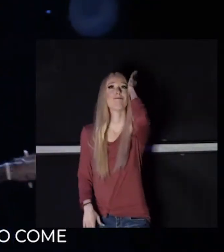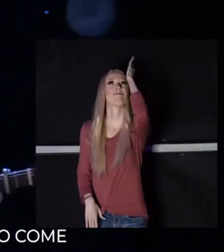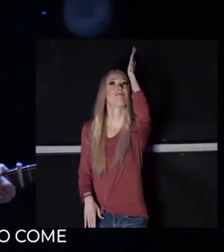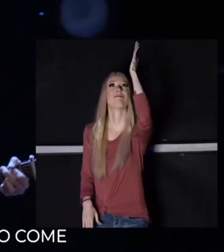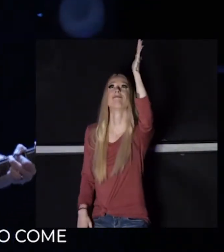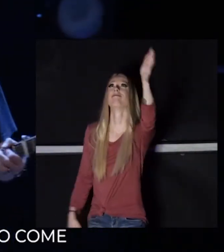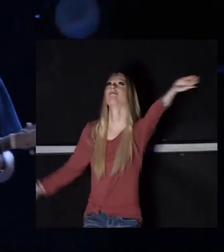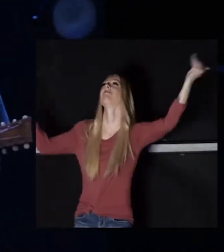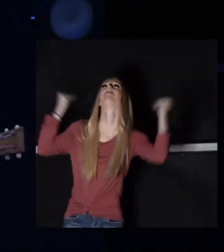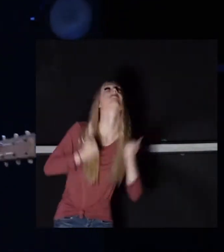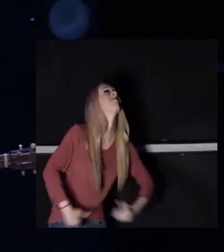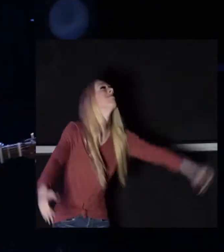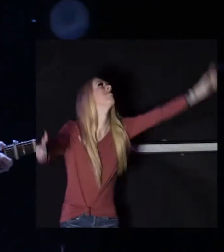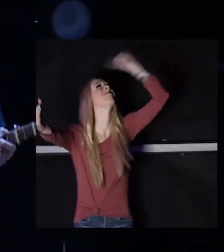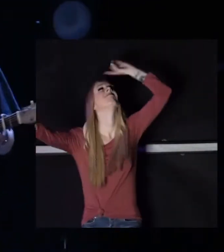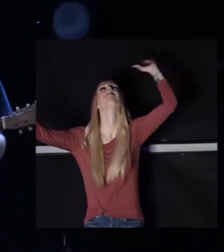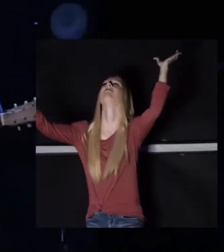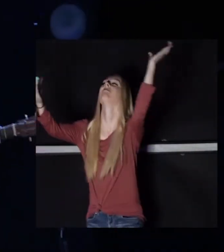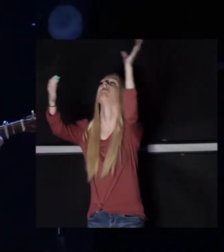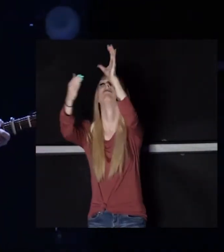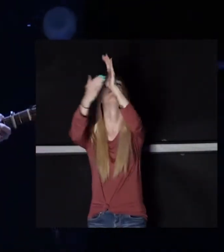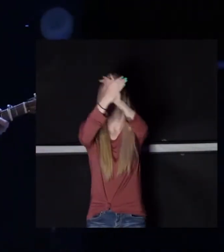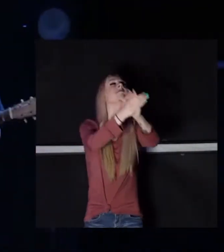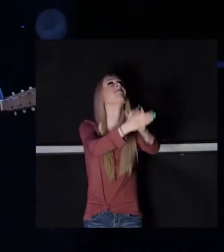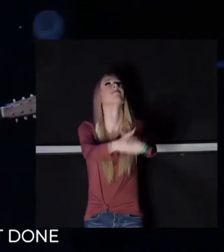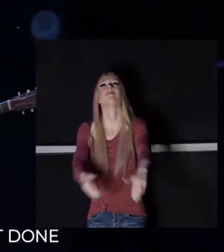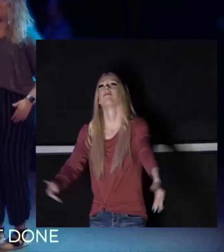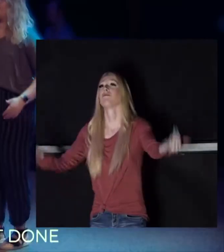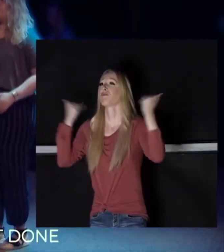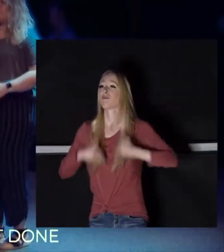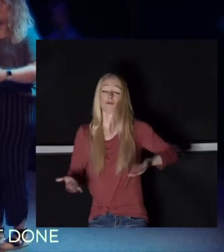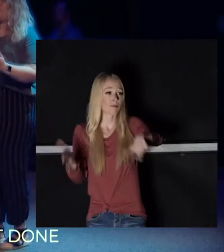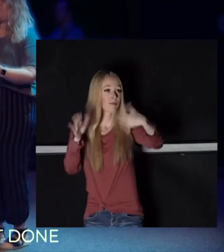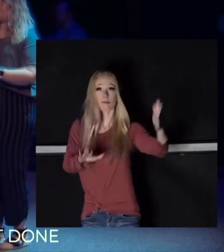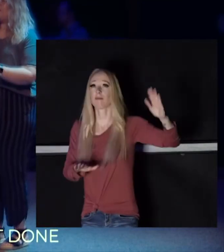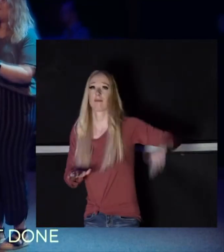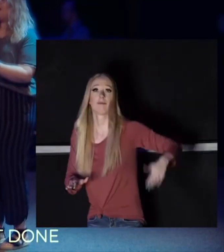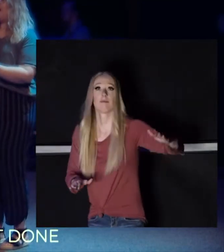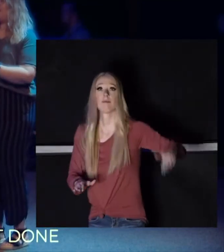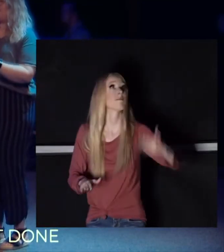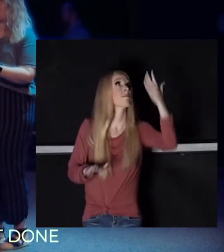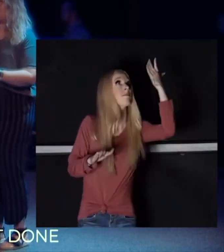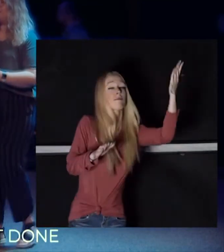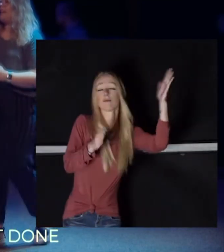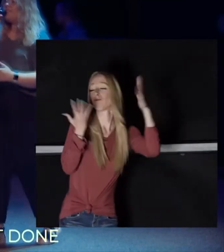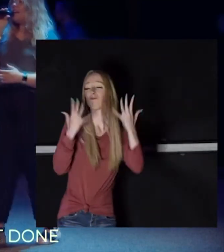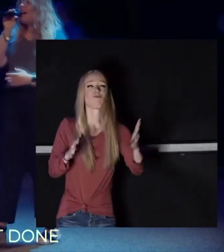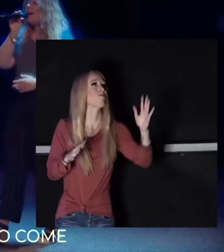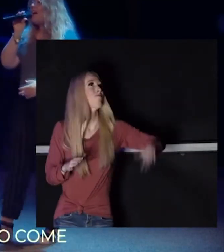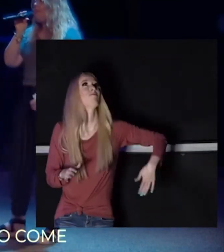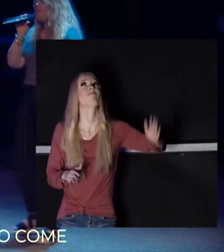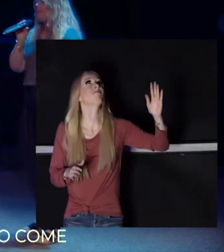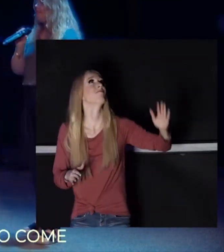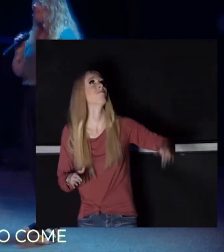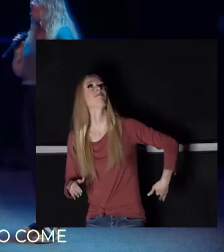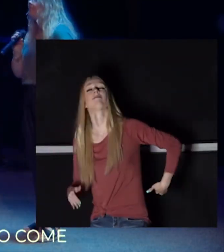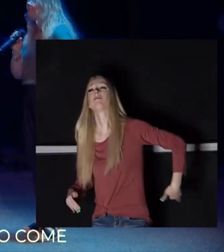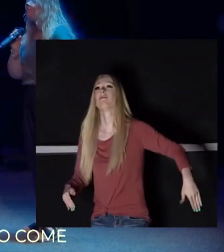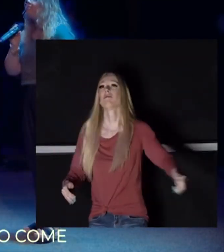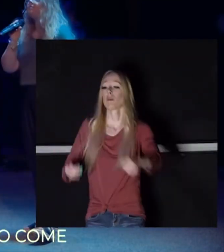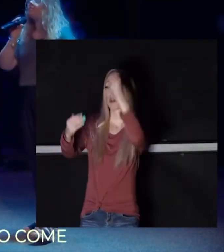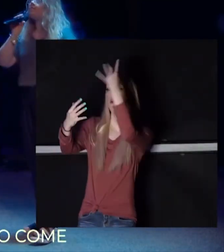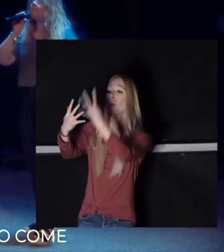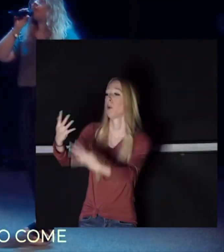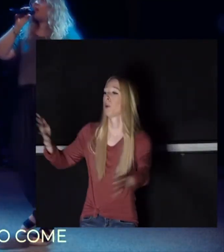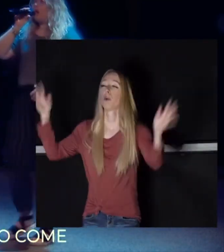Greater things are still to come. Oh, I believe. Come on, we say. If I'm not dead, you're not done.